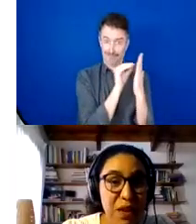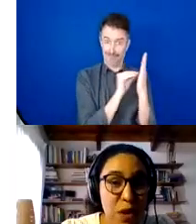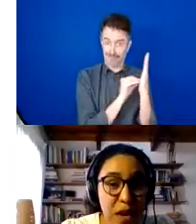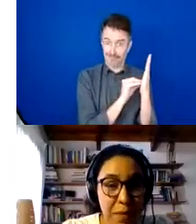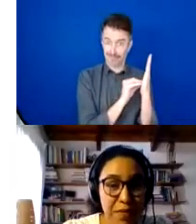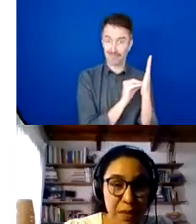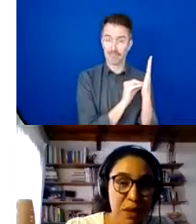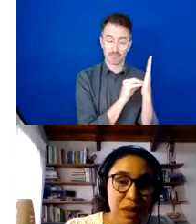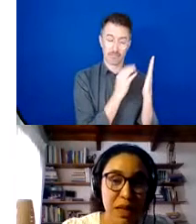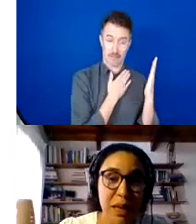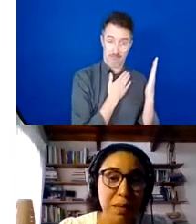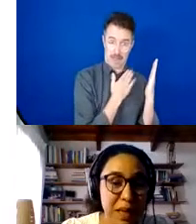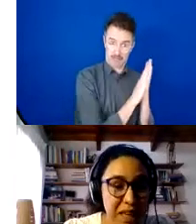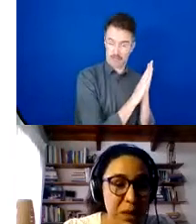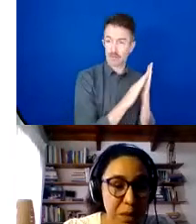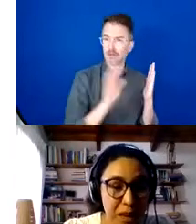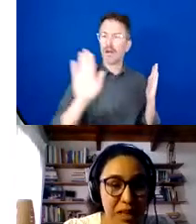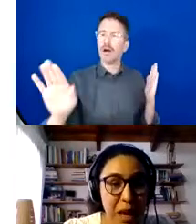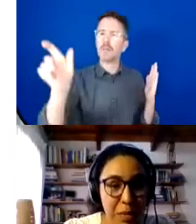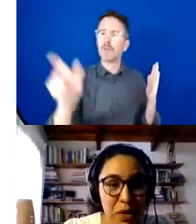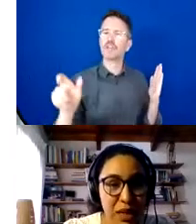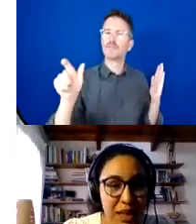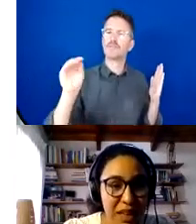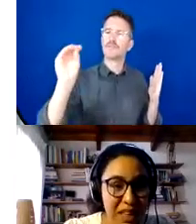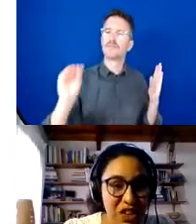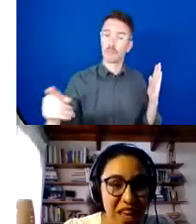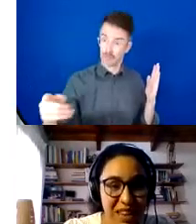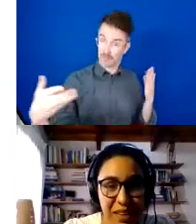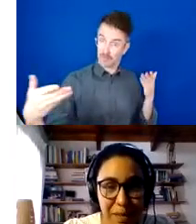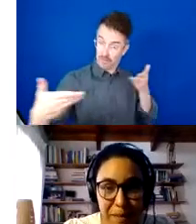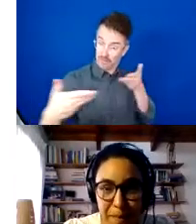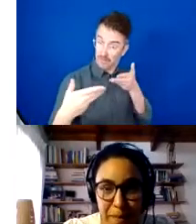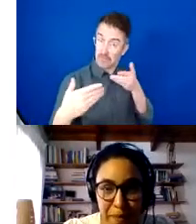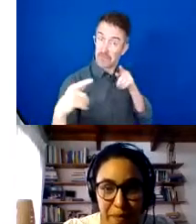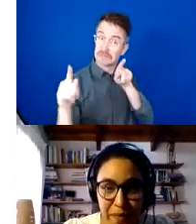If you're comfortable, please put the number in the chat.